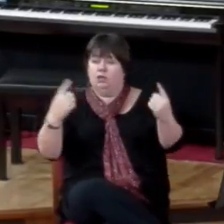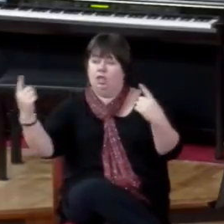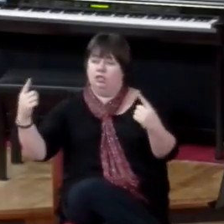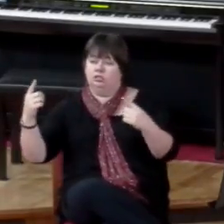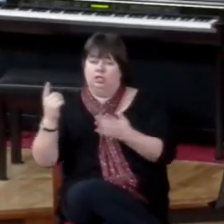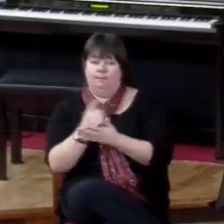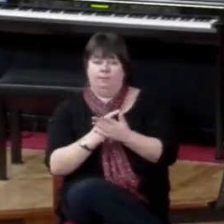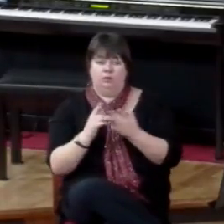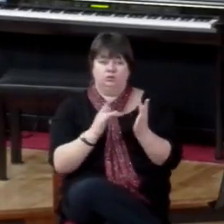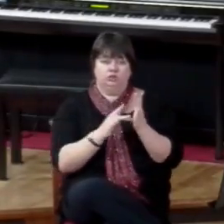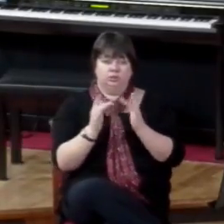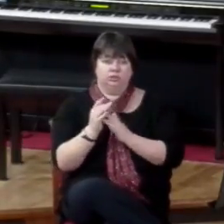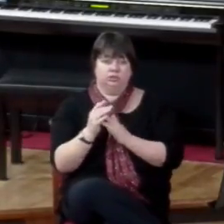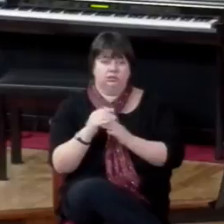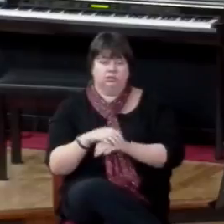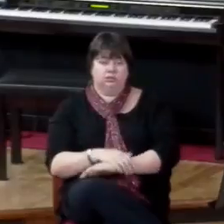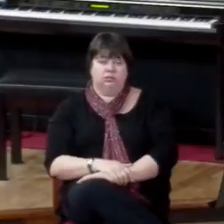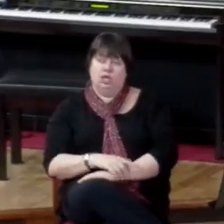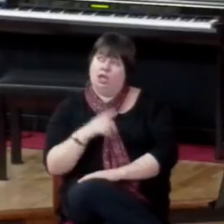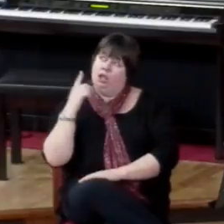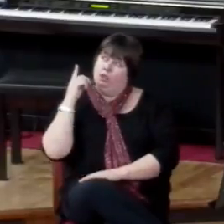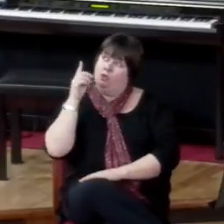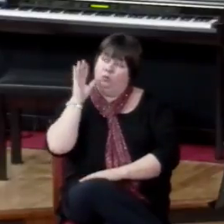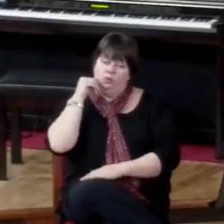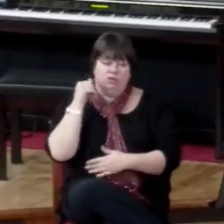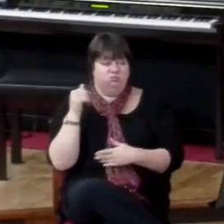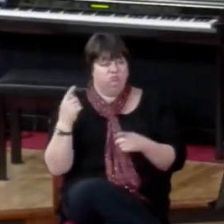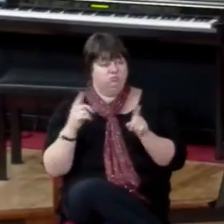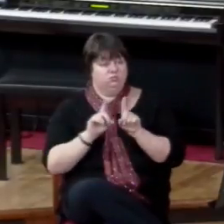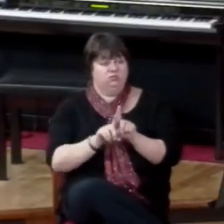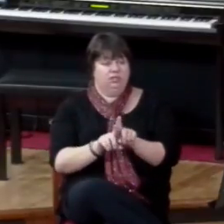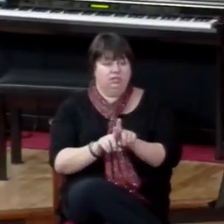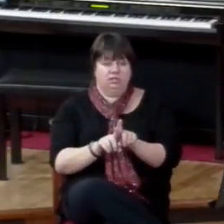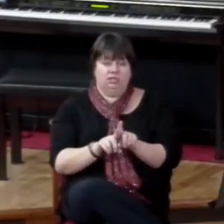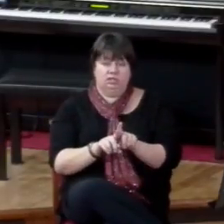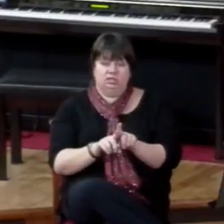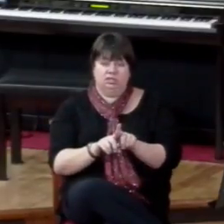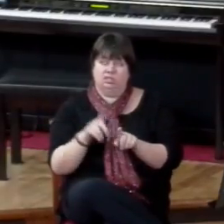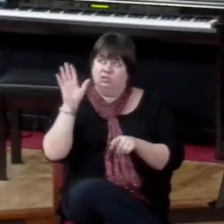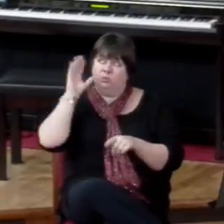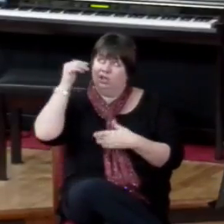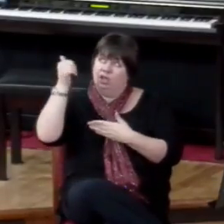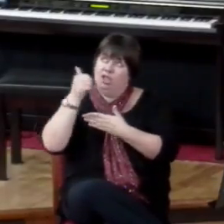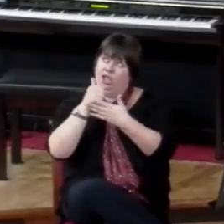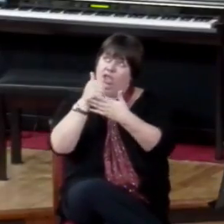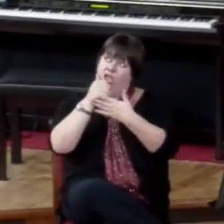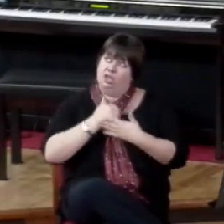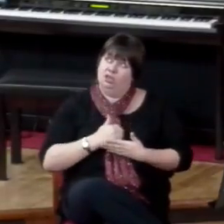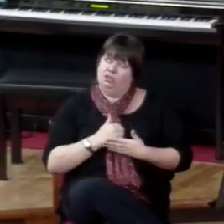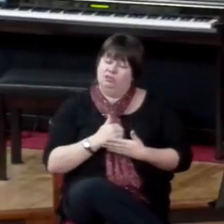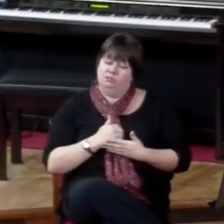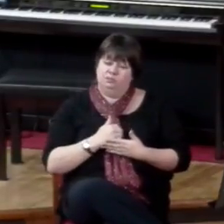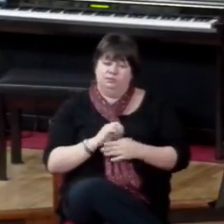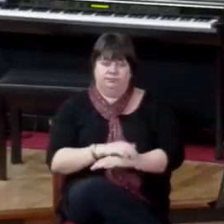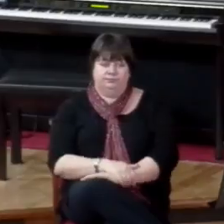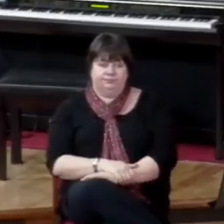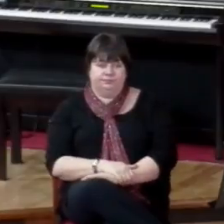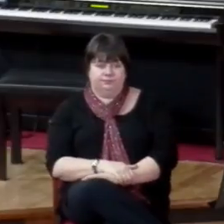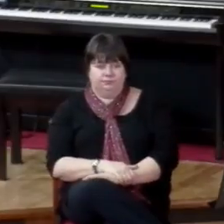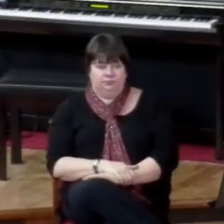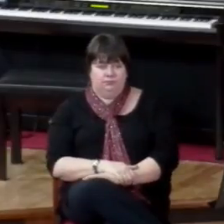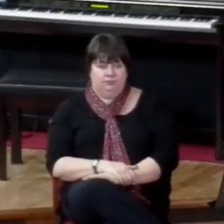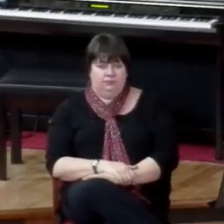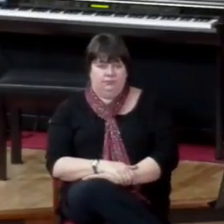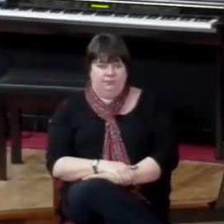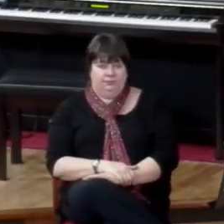us. And the Lord assures us that he will be with us, give us his help to put into practice what he